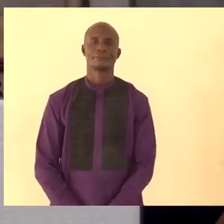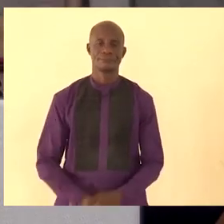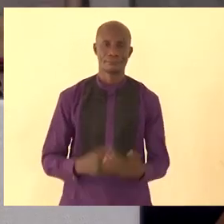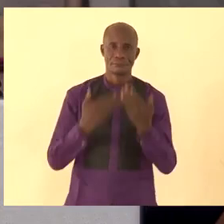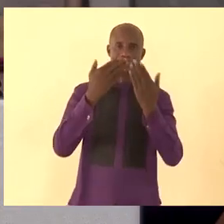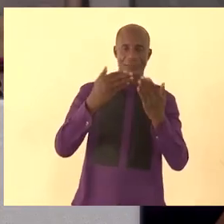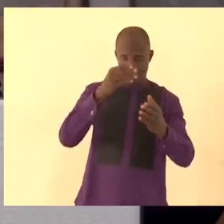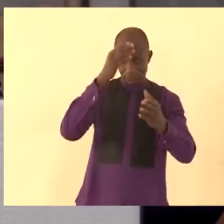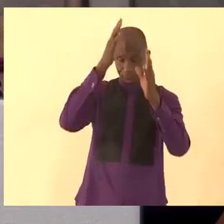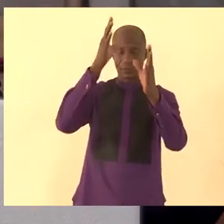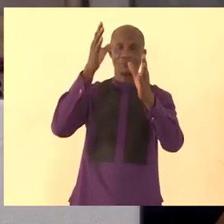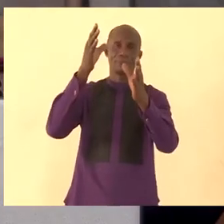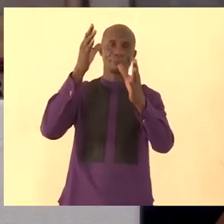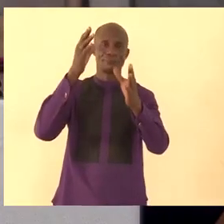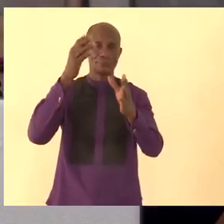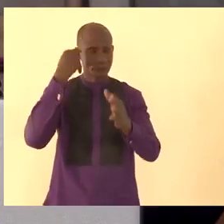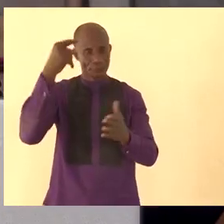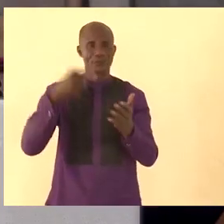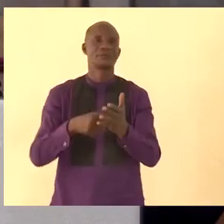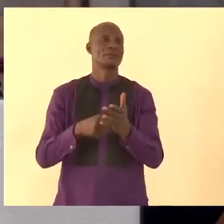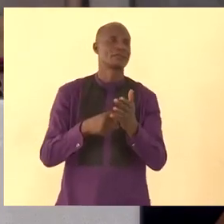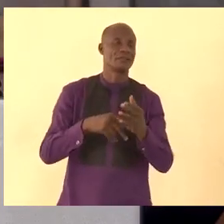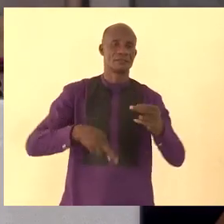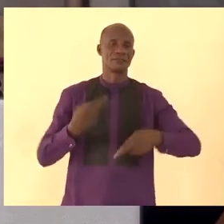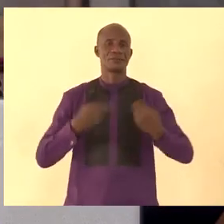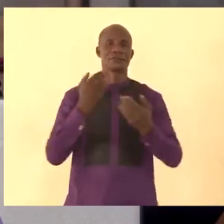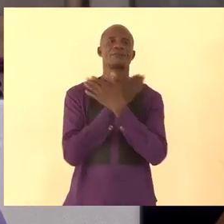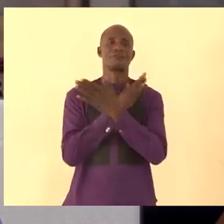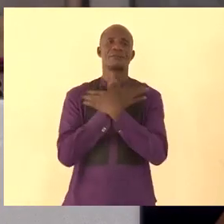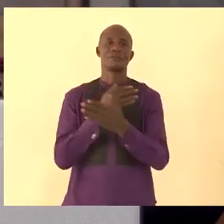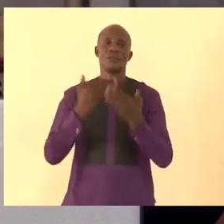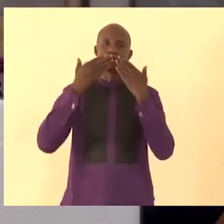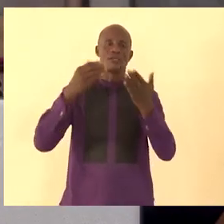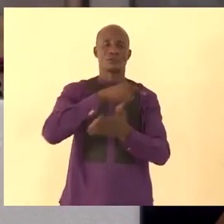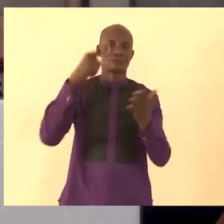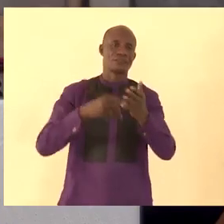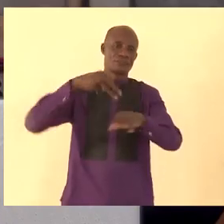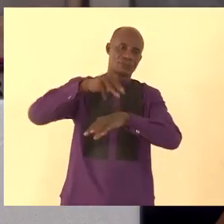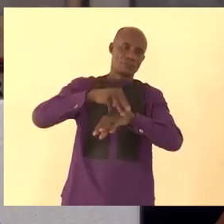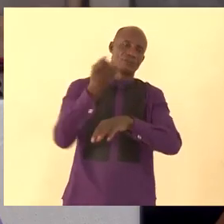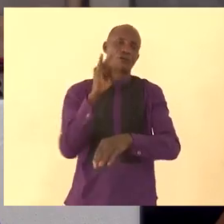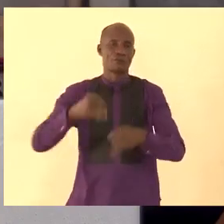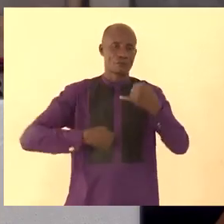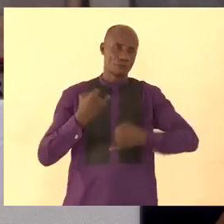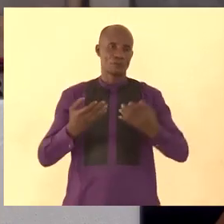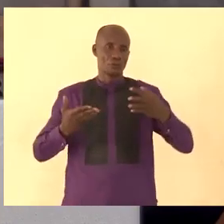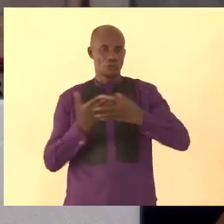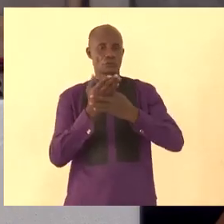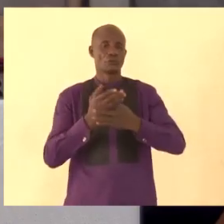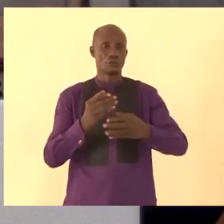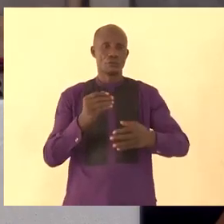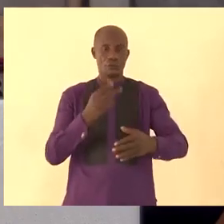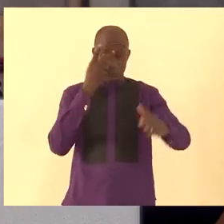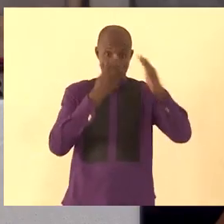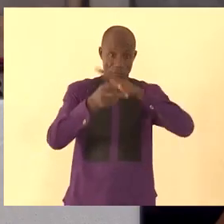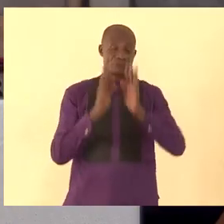We thank you, Heavenly Father, for this Gaudete Sunday. Thank you for this message of joy through Prophet